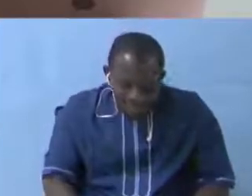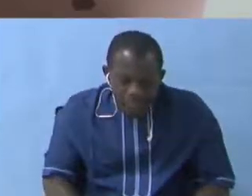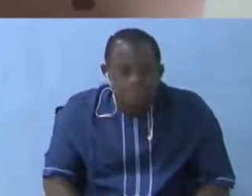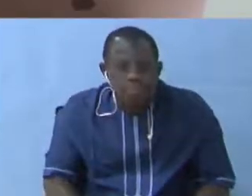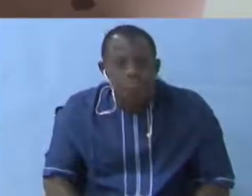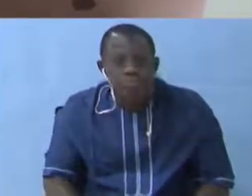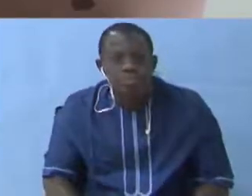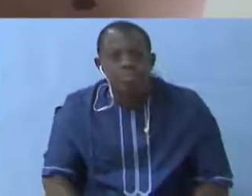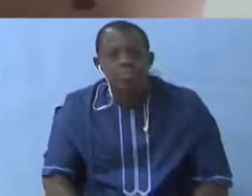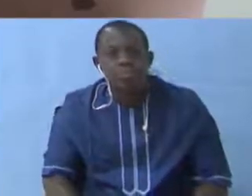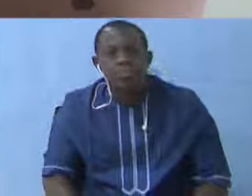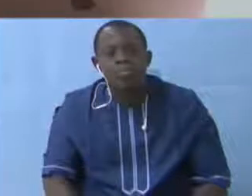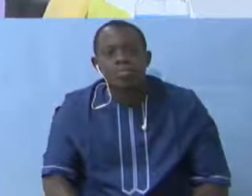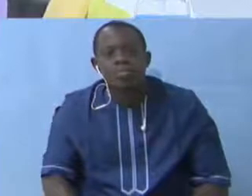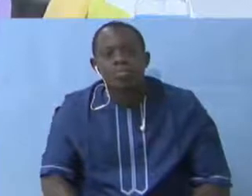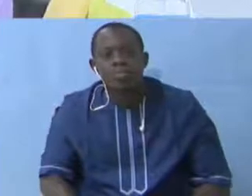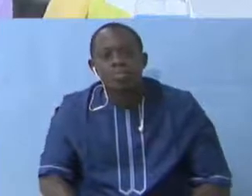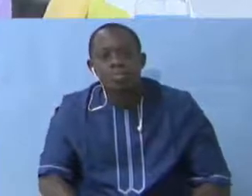nga ci jëloon.